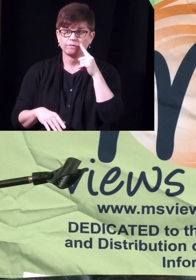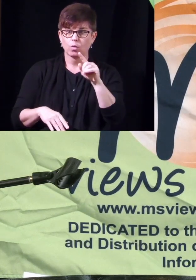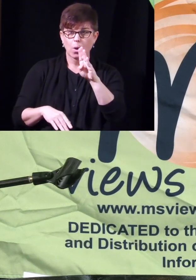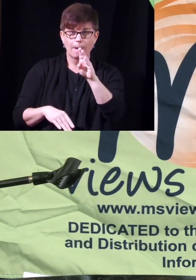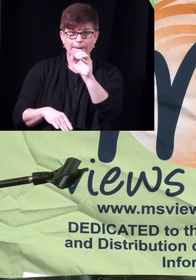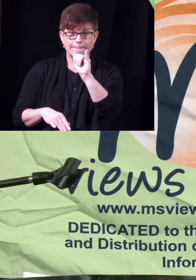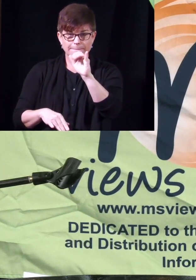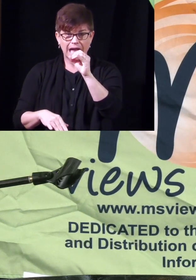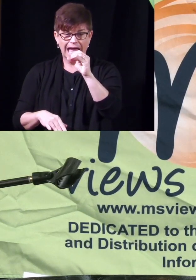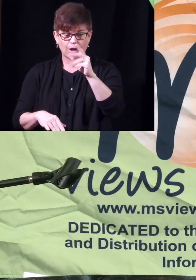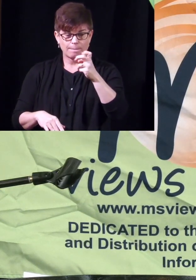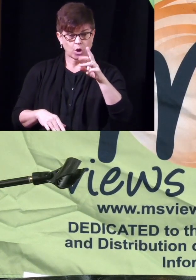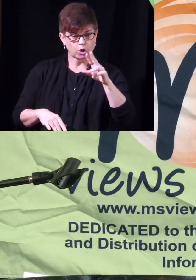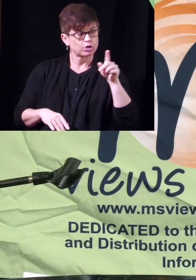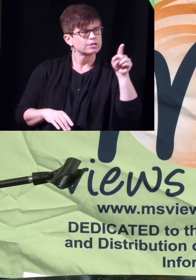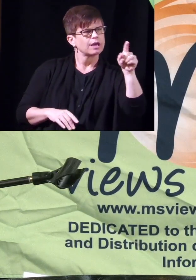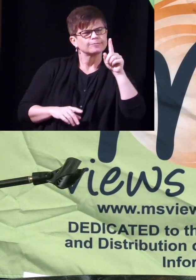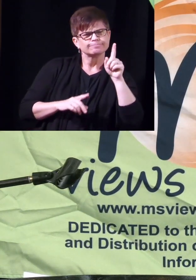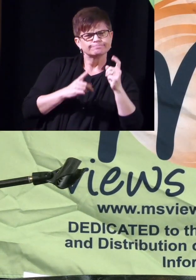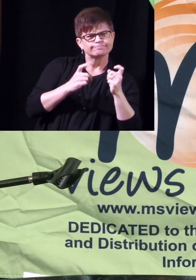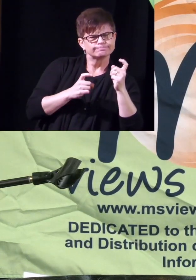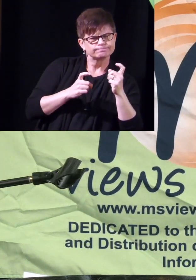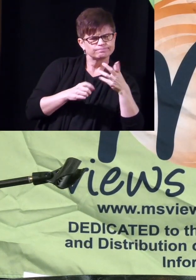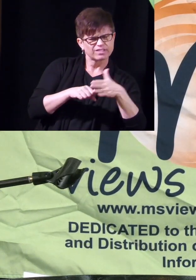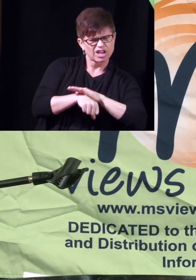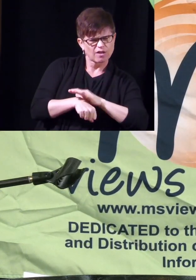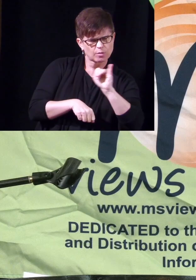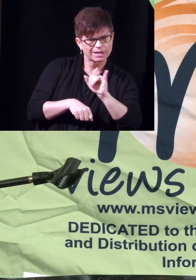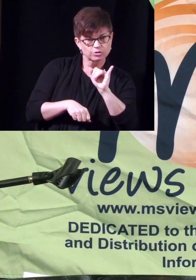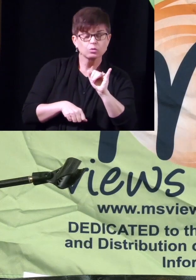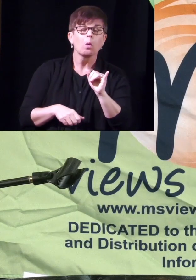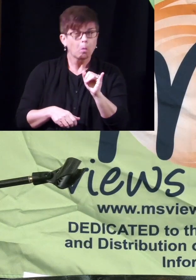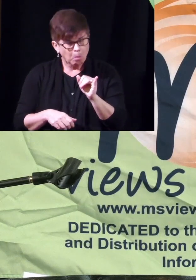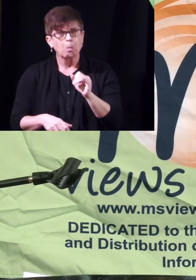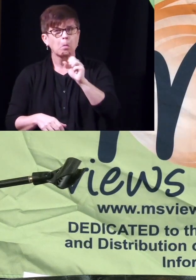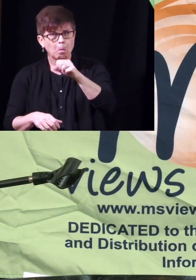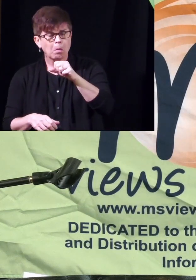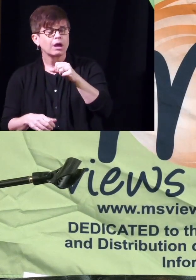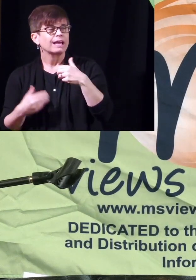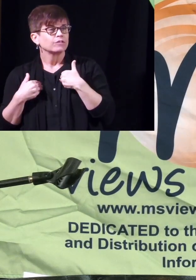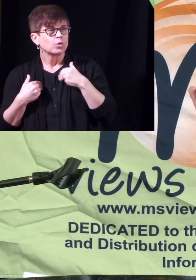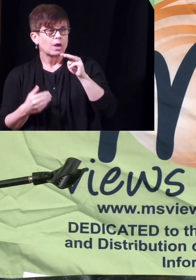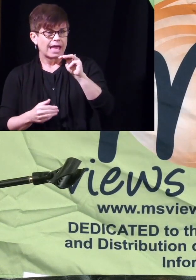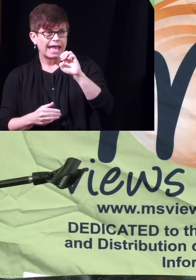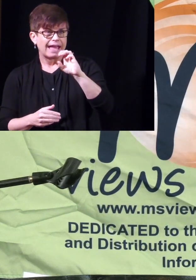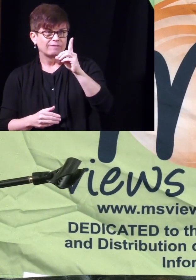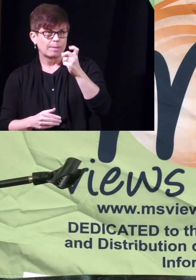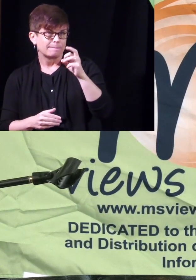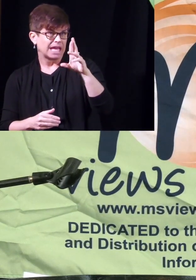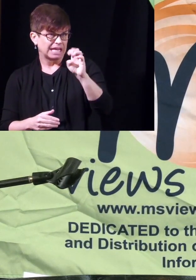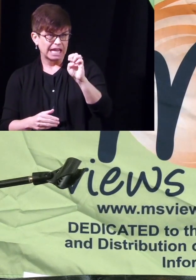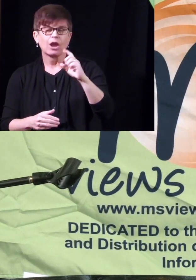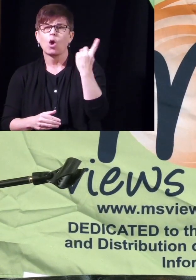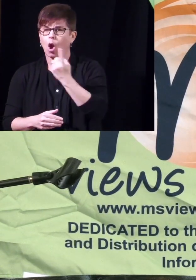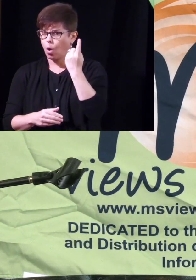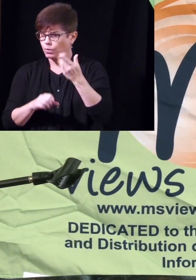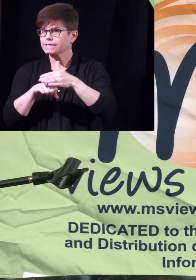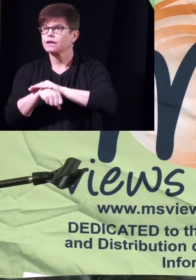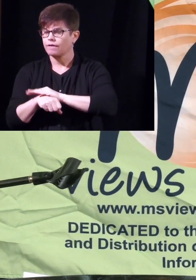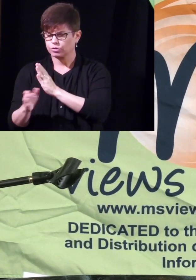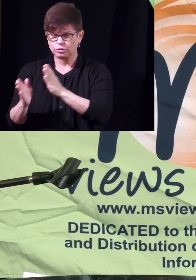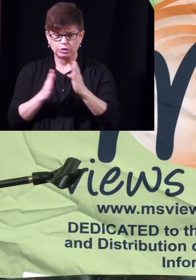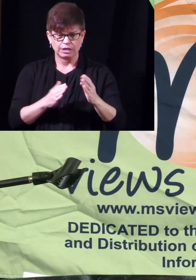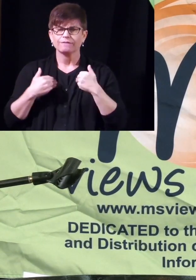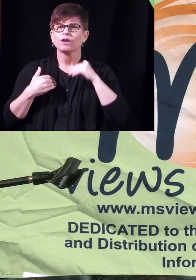by the insurance? I would say almost all. If you have Medicare, I think it's always covered. And if you have